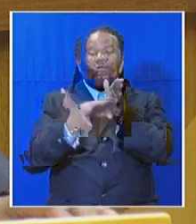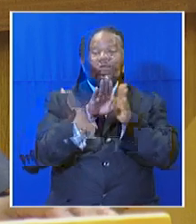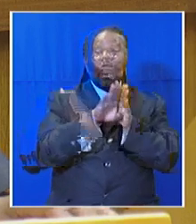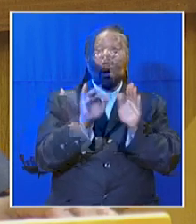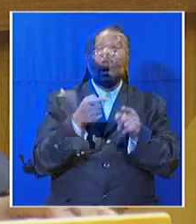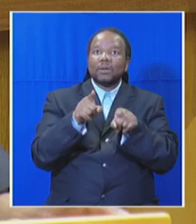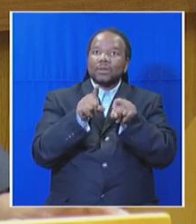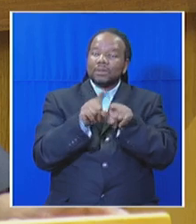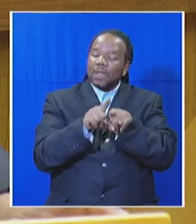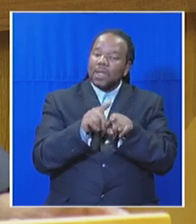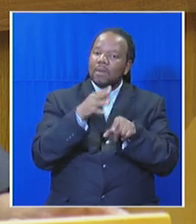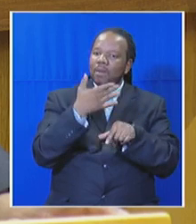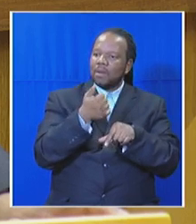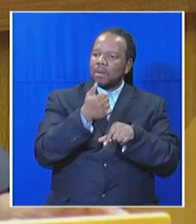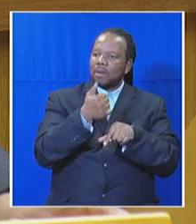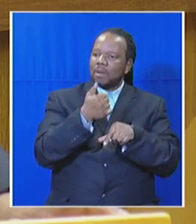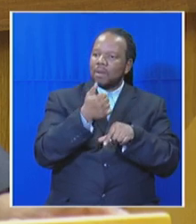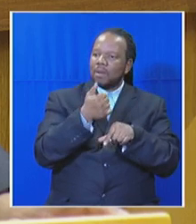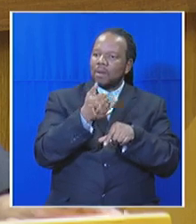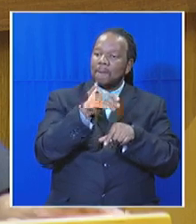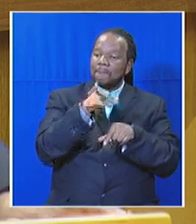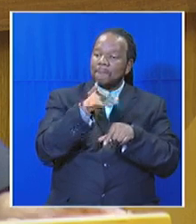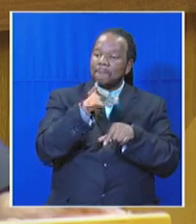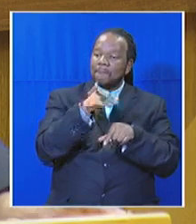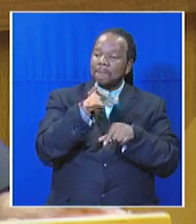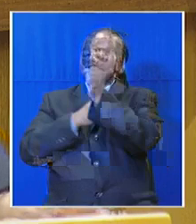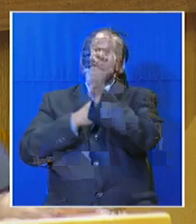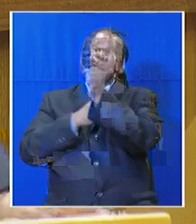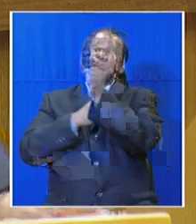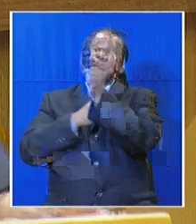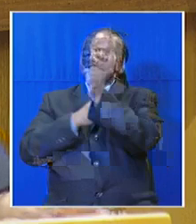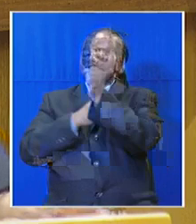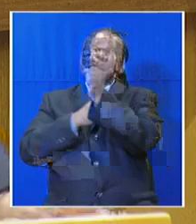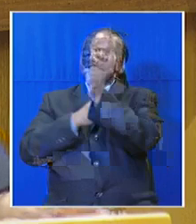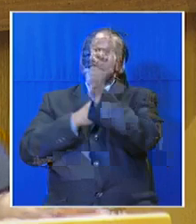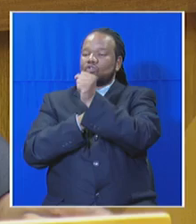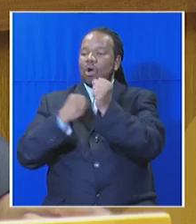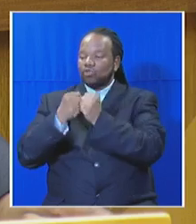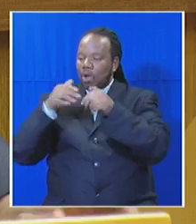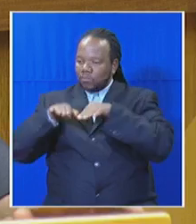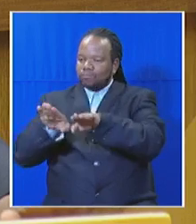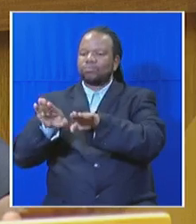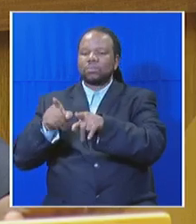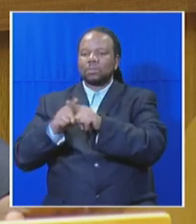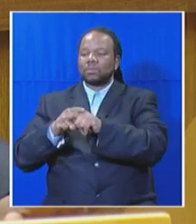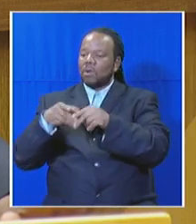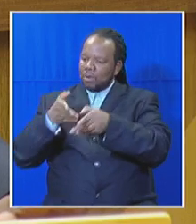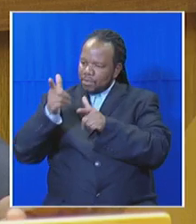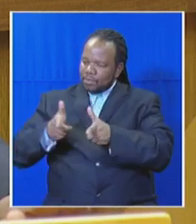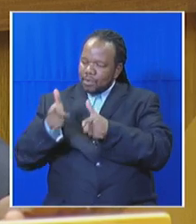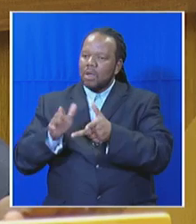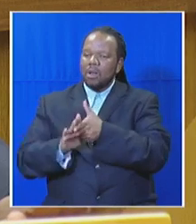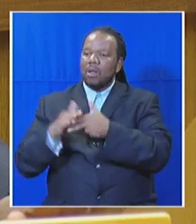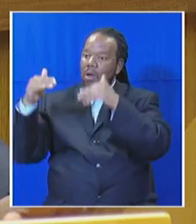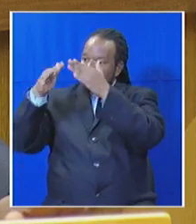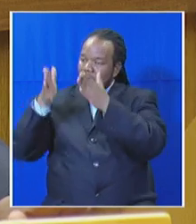of the infrastructure in the continent, well as other projects. So the bank is not